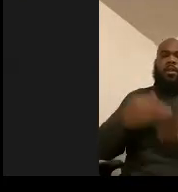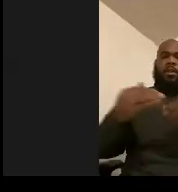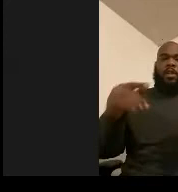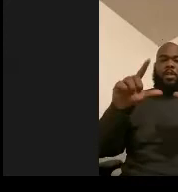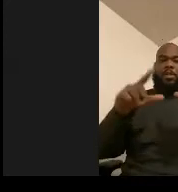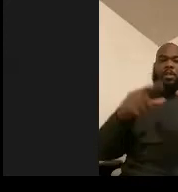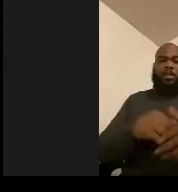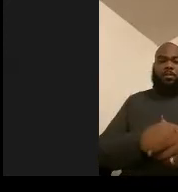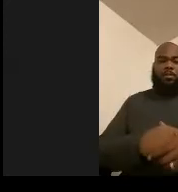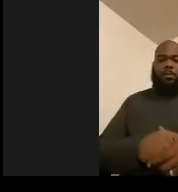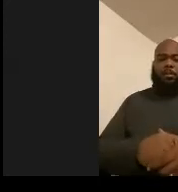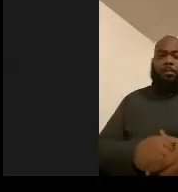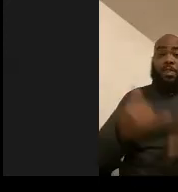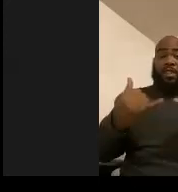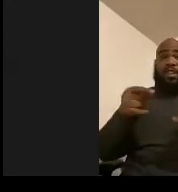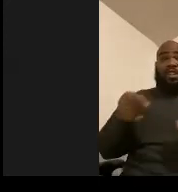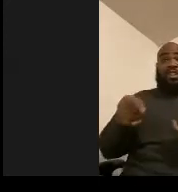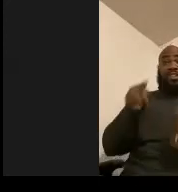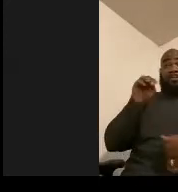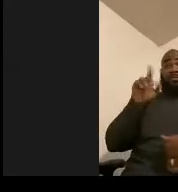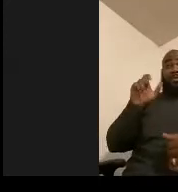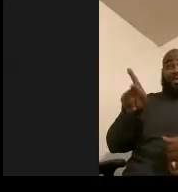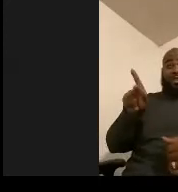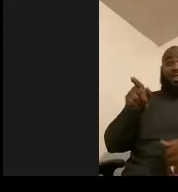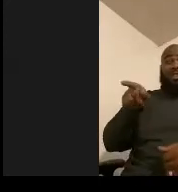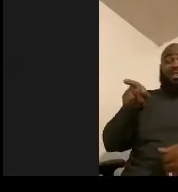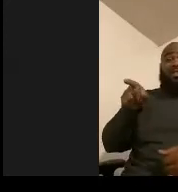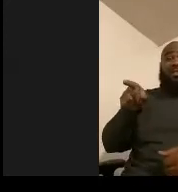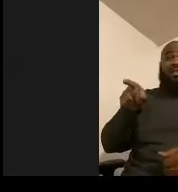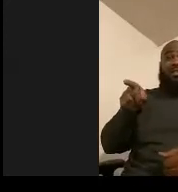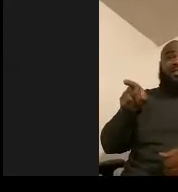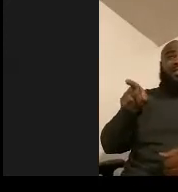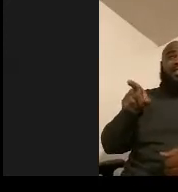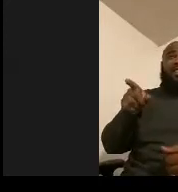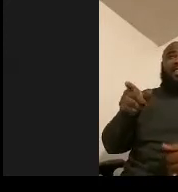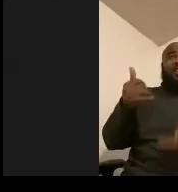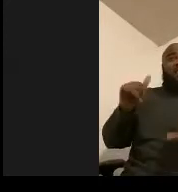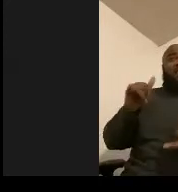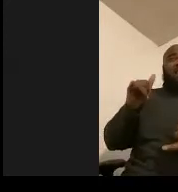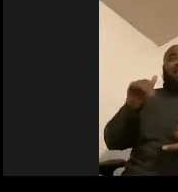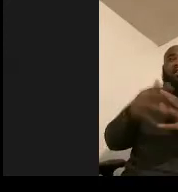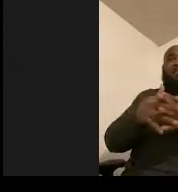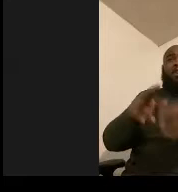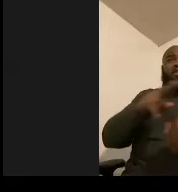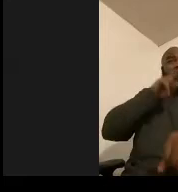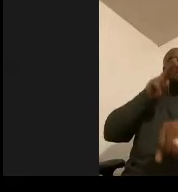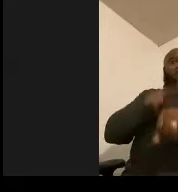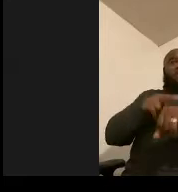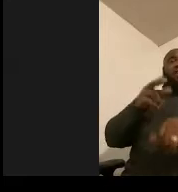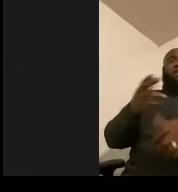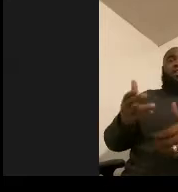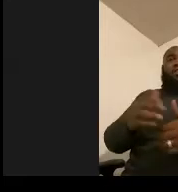Now, King is still an American nationalist. He talks about the